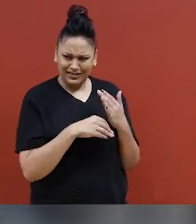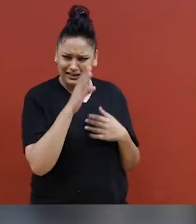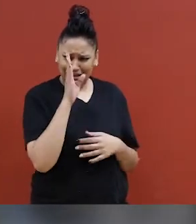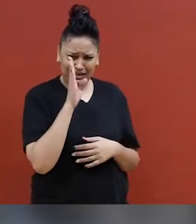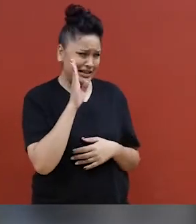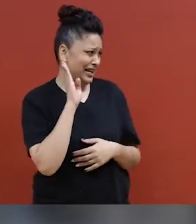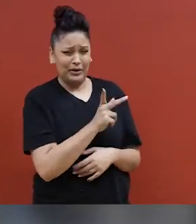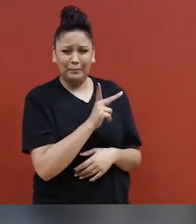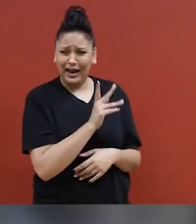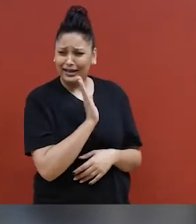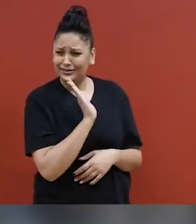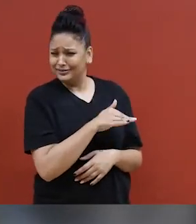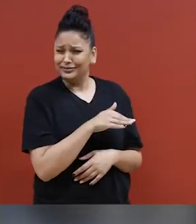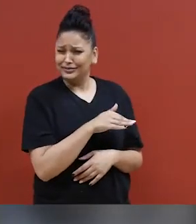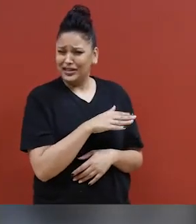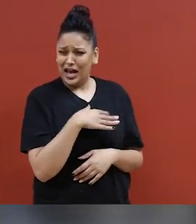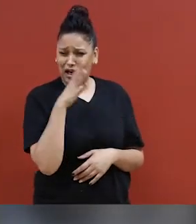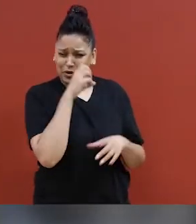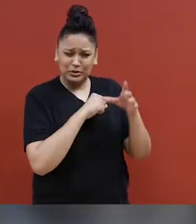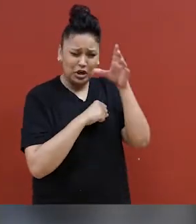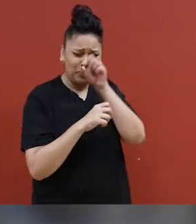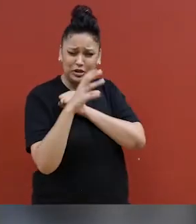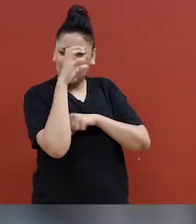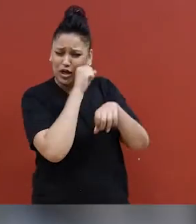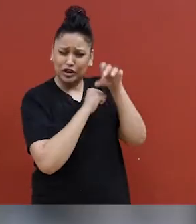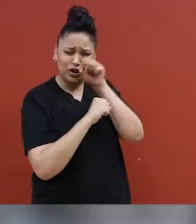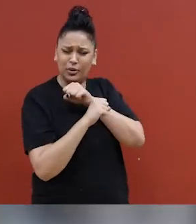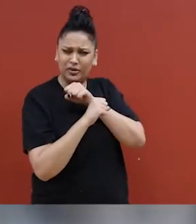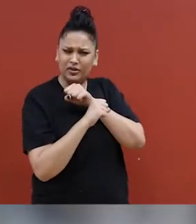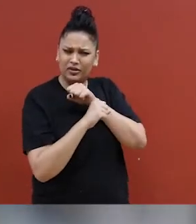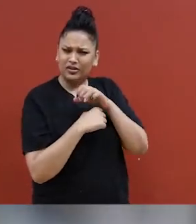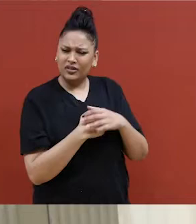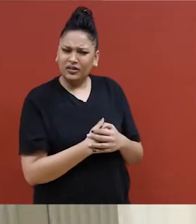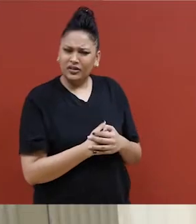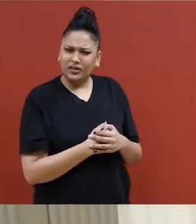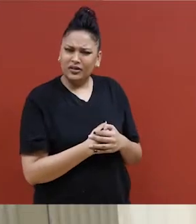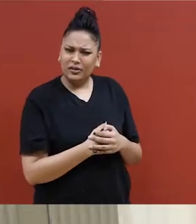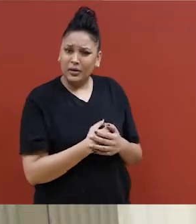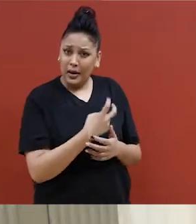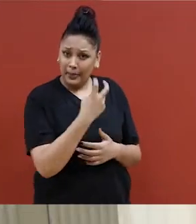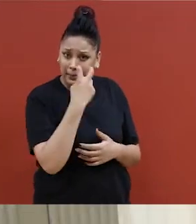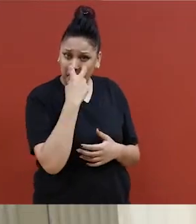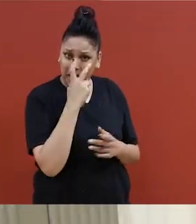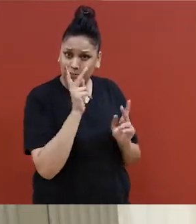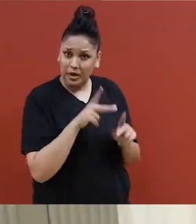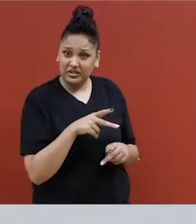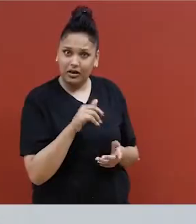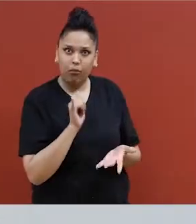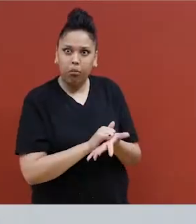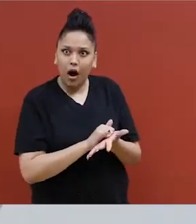addressing the assumption, the ableist assumption around